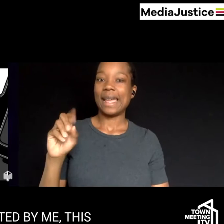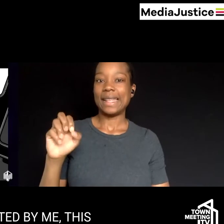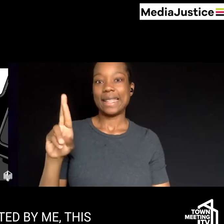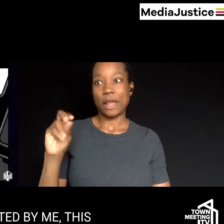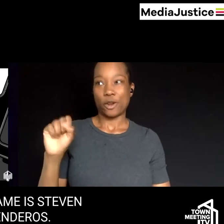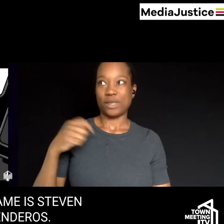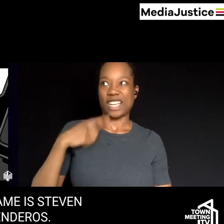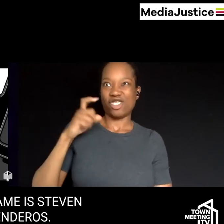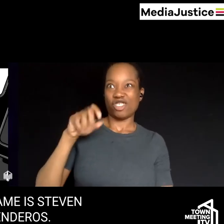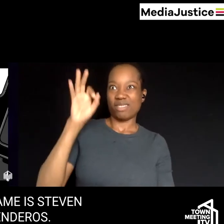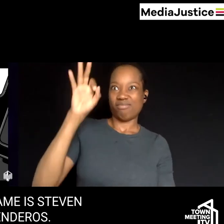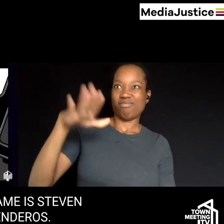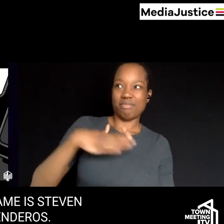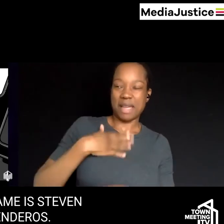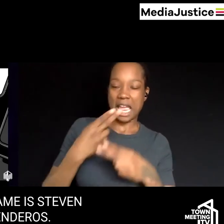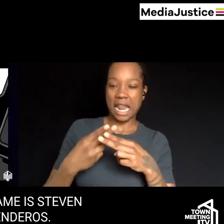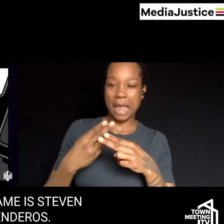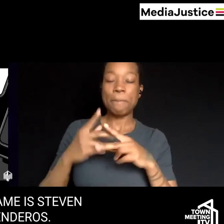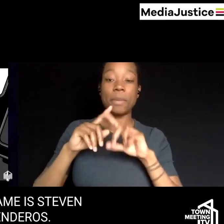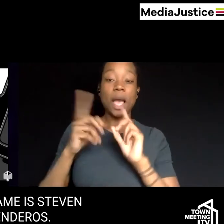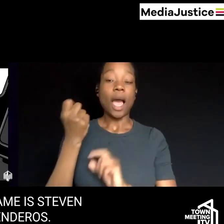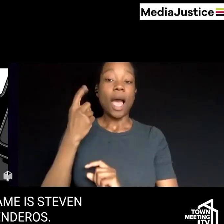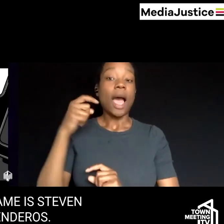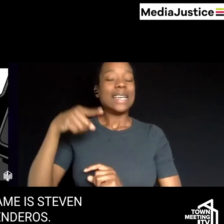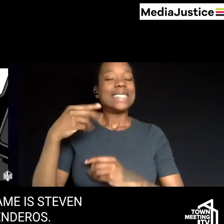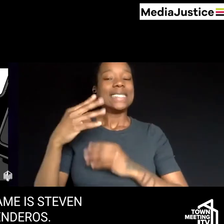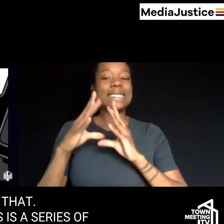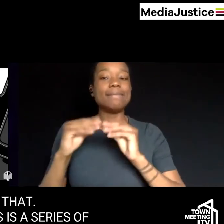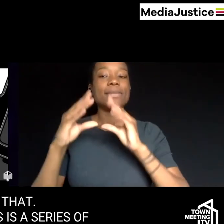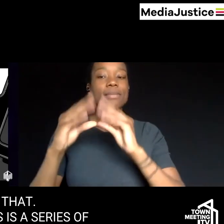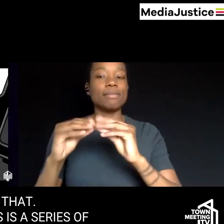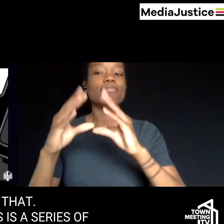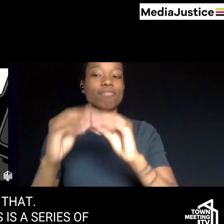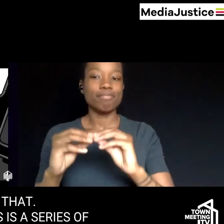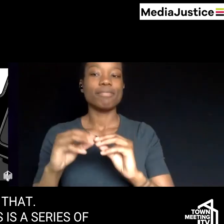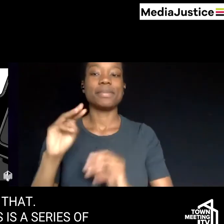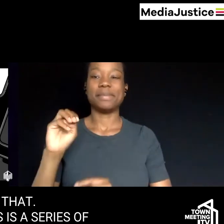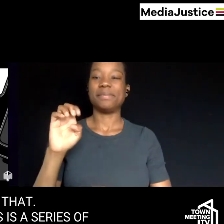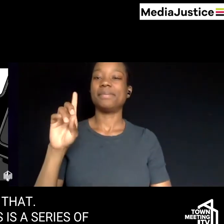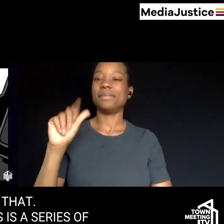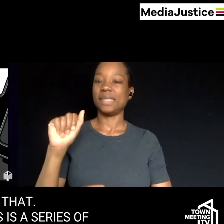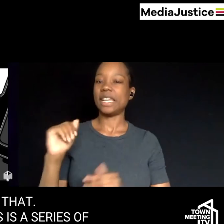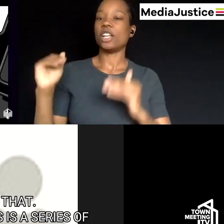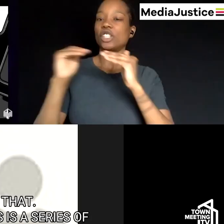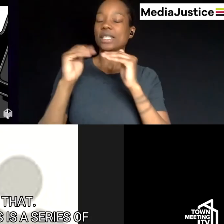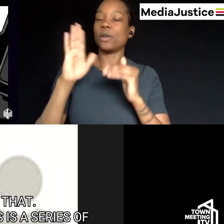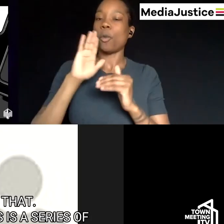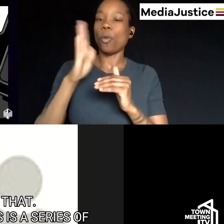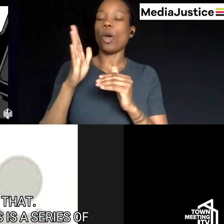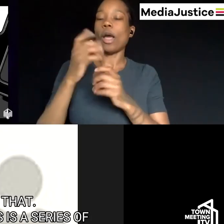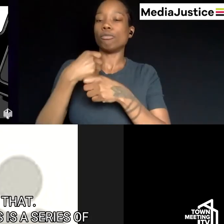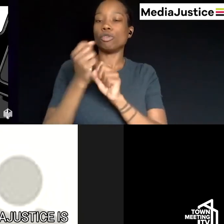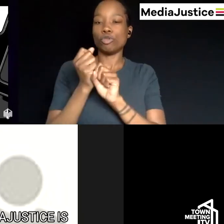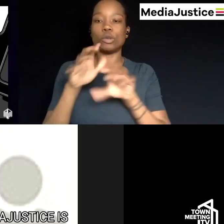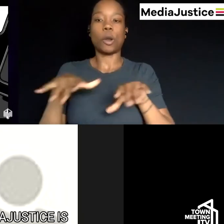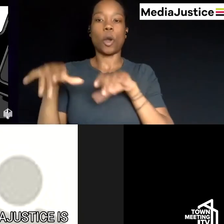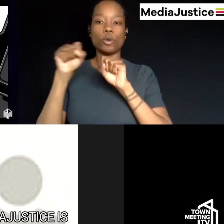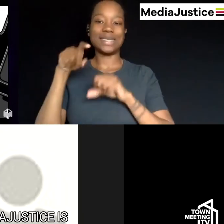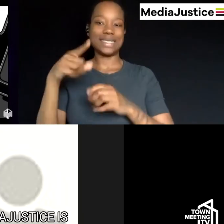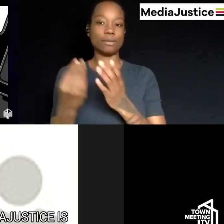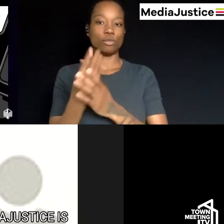This is a series of workshops that Media Justice is producing this spring. Here's a listing of some of